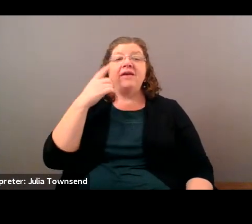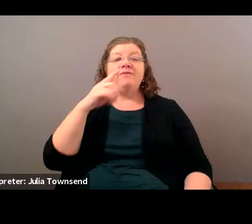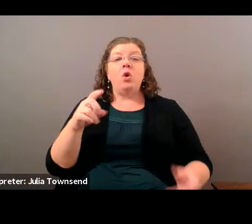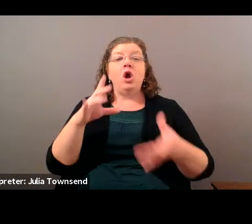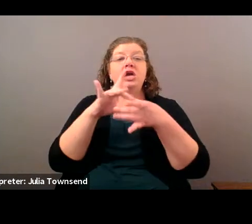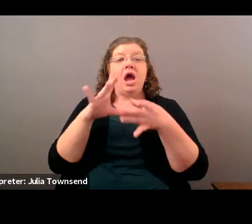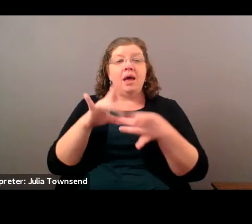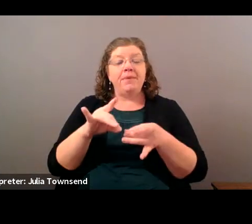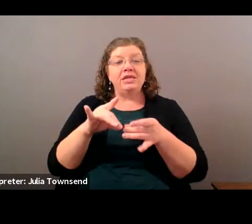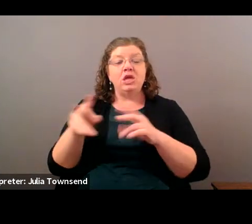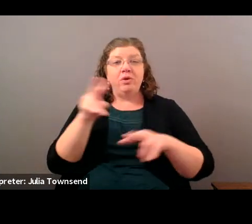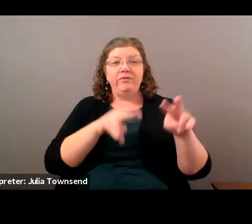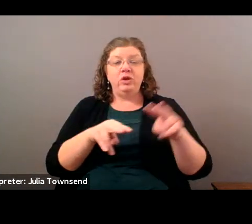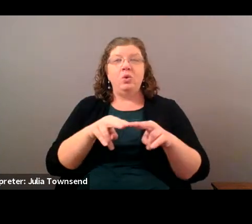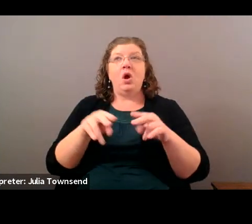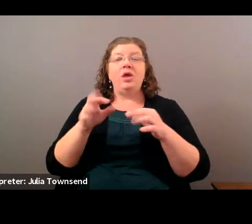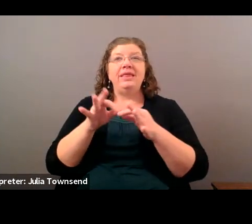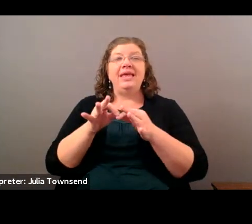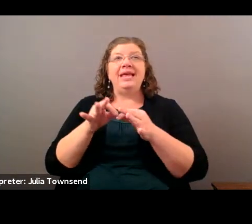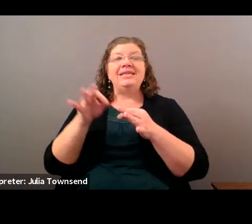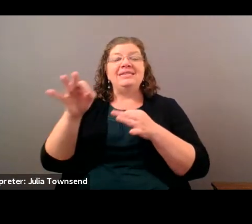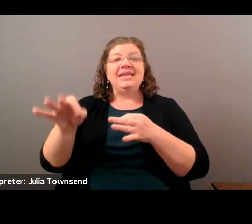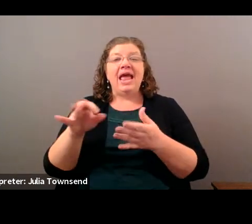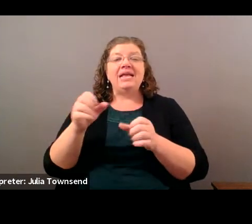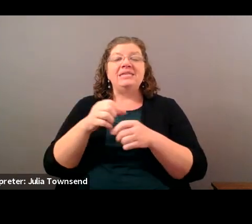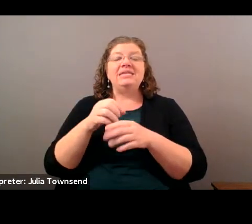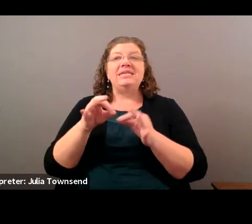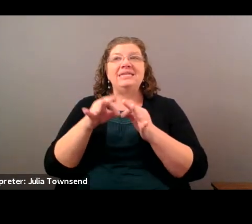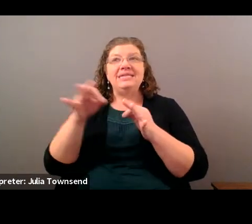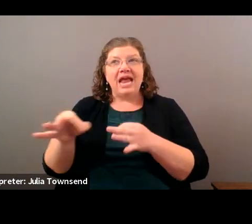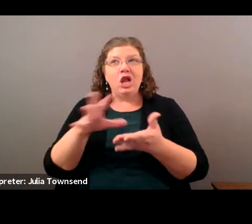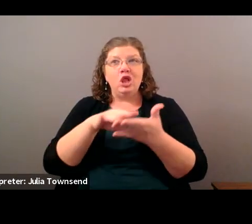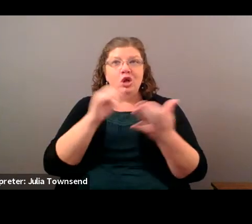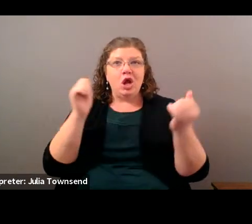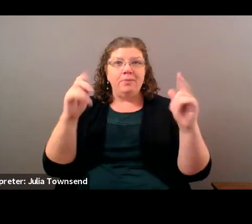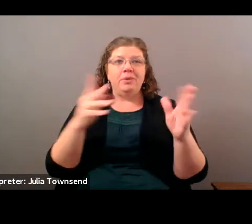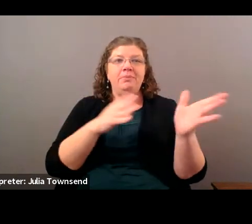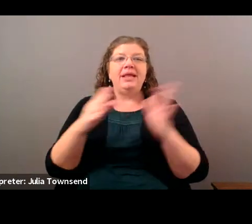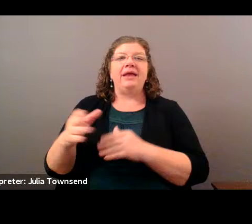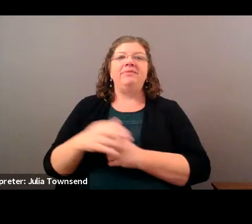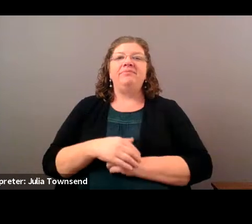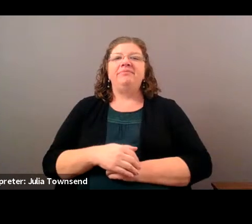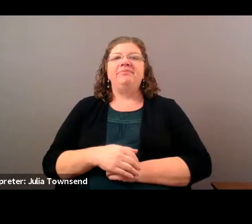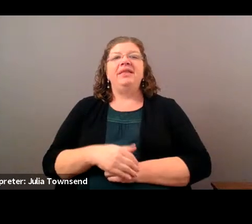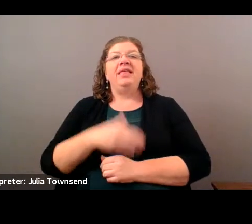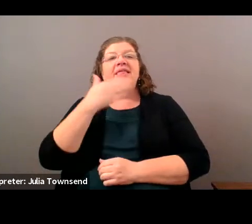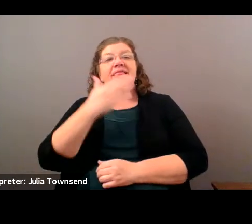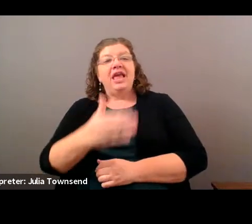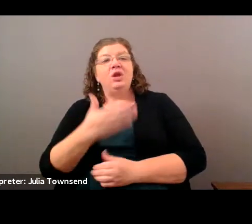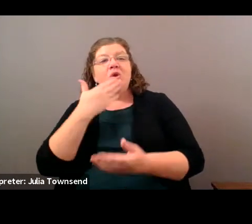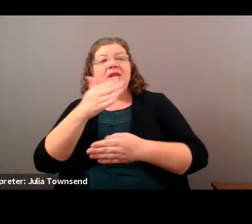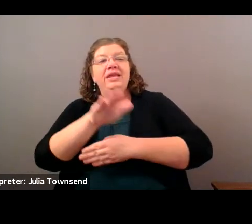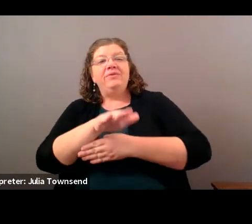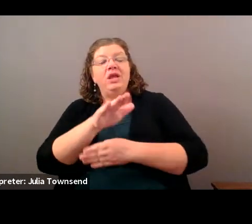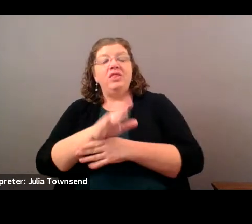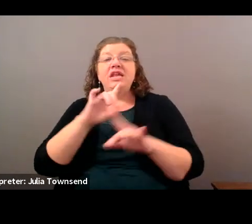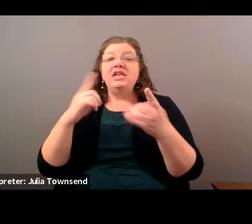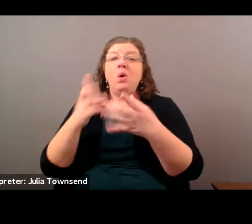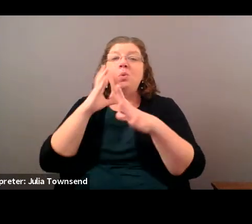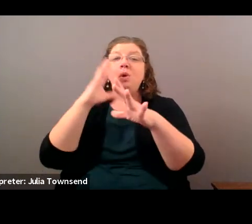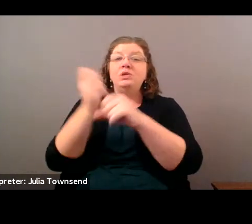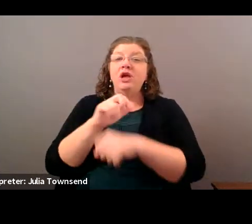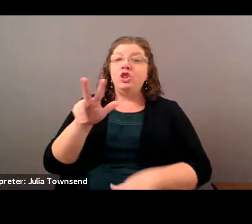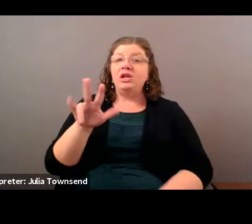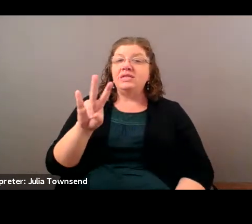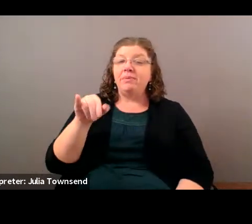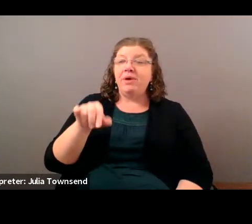Learning Opportunity Plan. Thank you. Good evening once again, board members. The district will receive $37.5 million